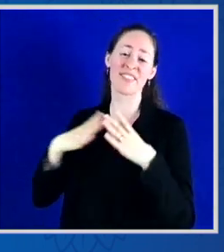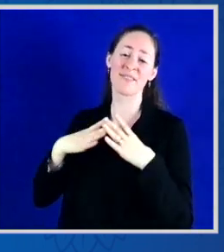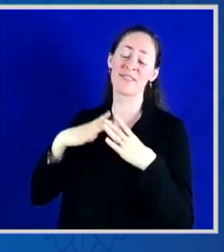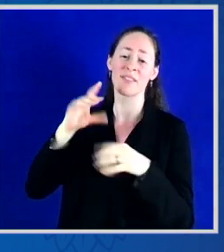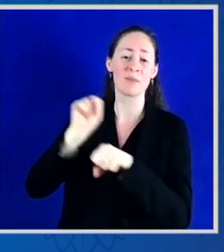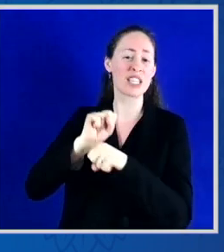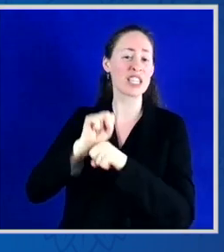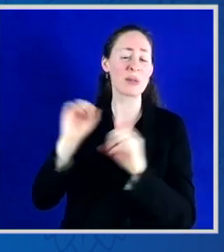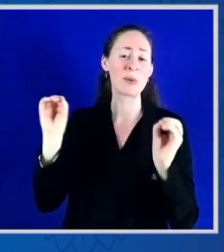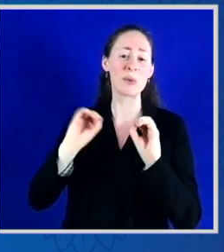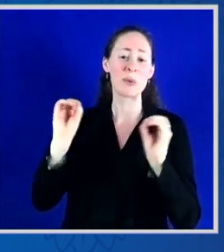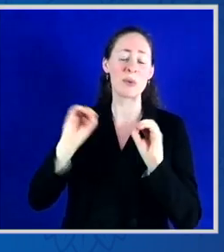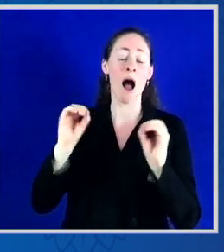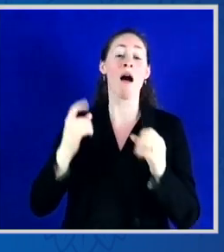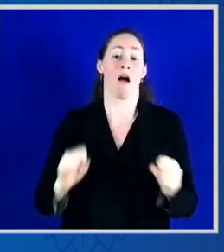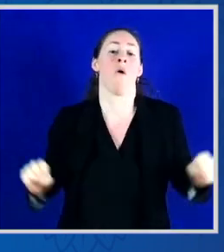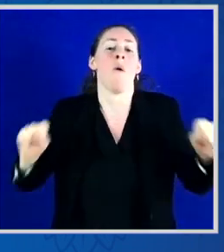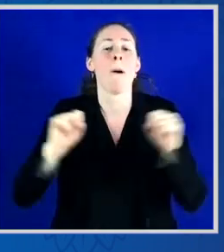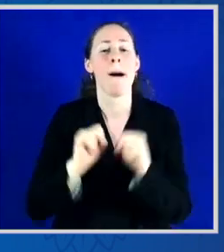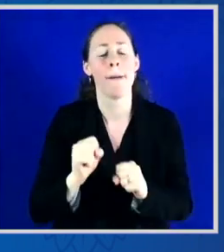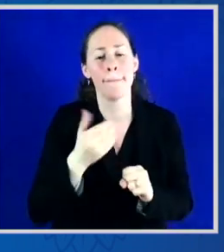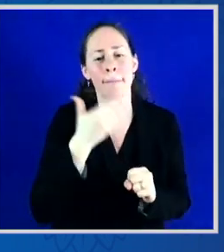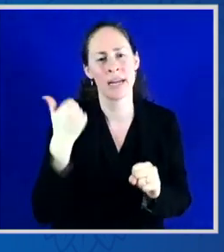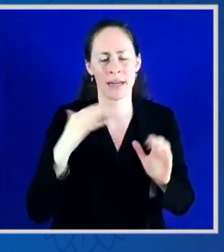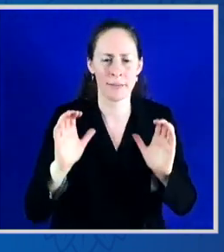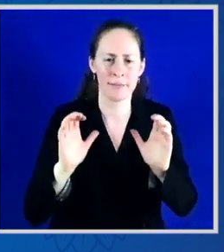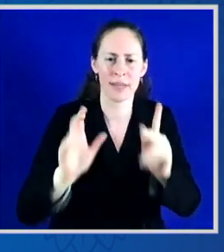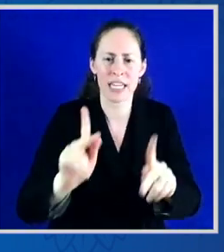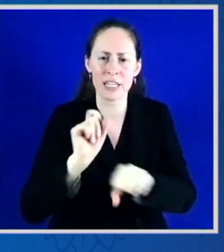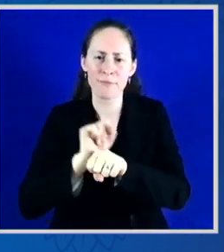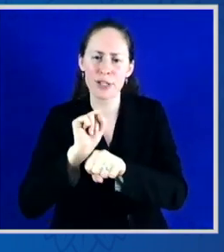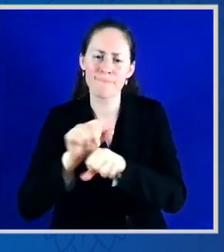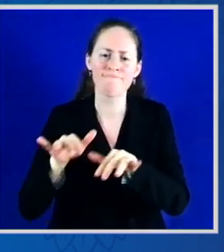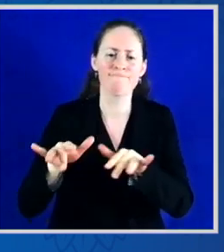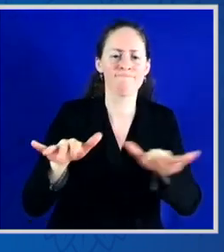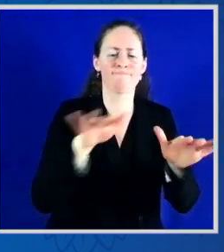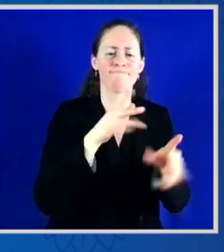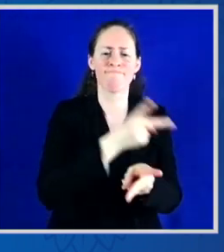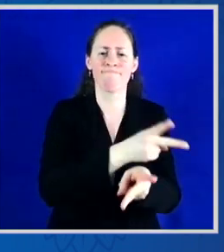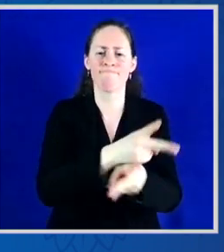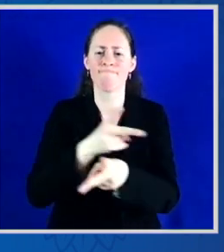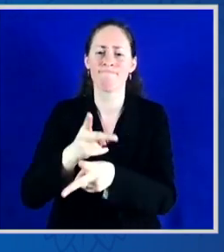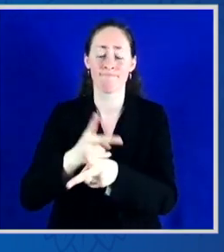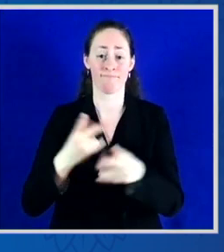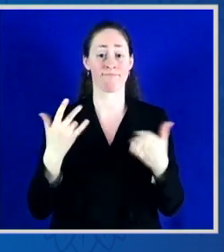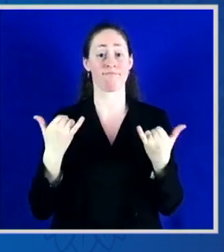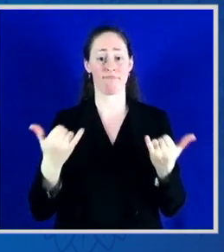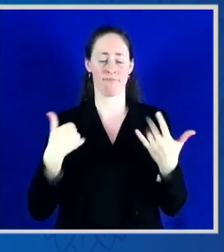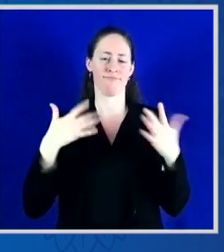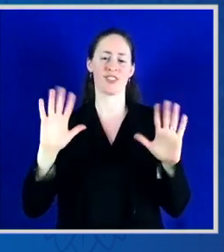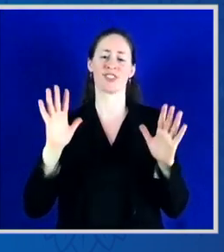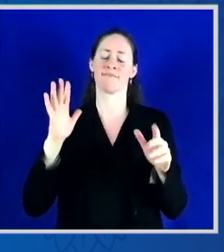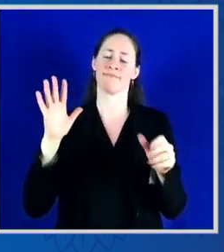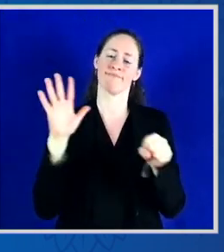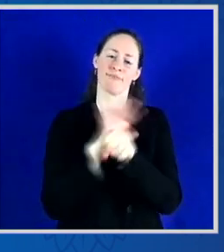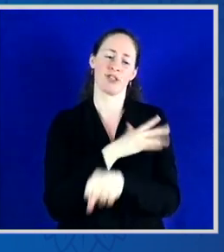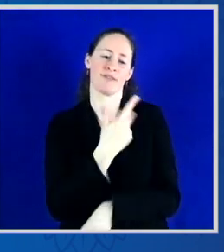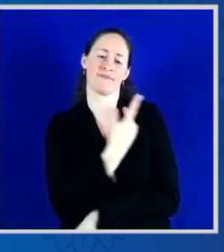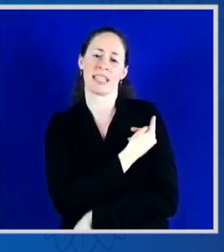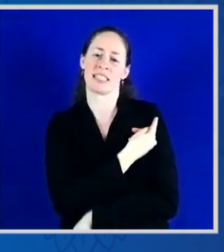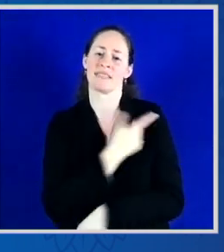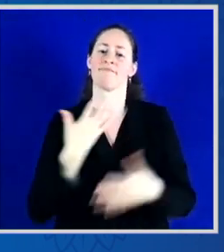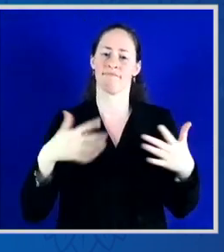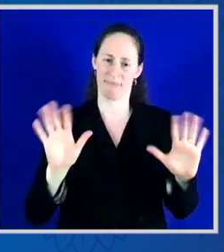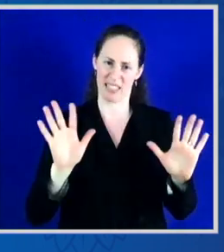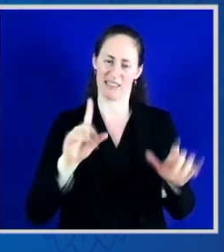take care of COVID patients again, and now I am. Fast forward to today, I'm fully vaccinated, and I'm literally working right now. I'm talking to you guys on my